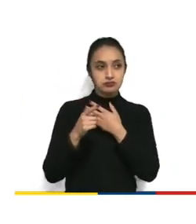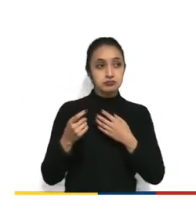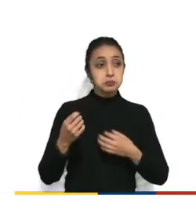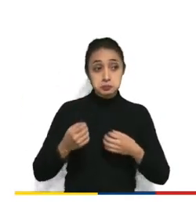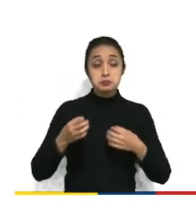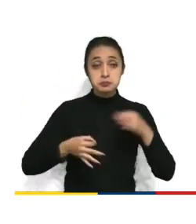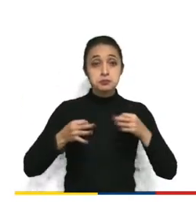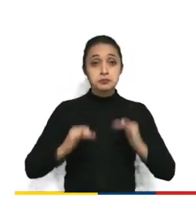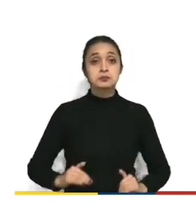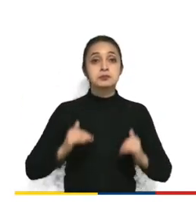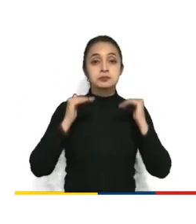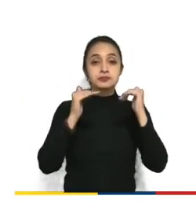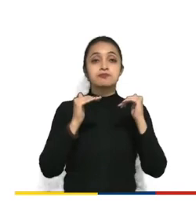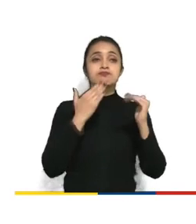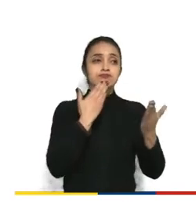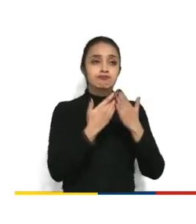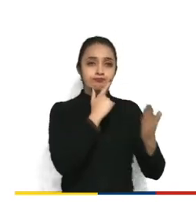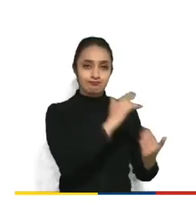muchas gracias por la invitación